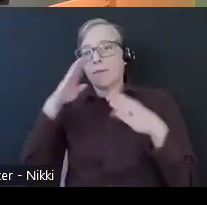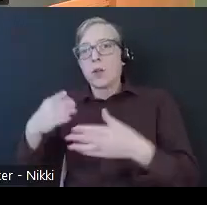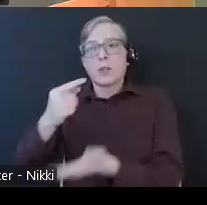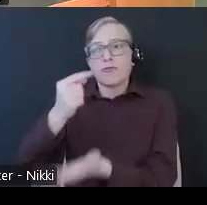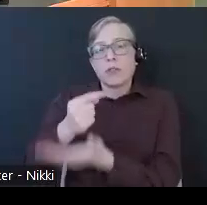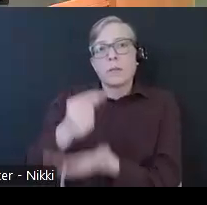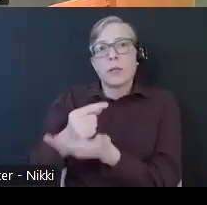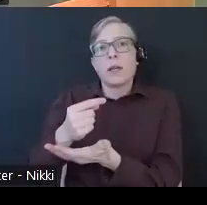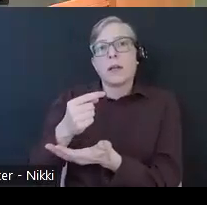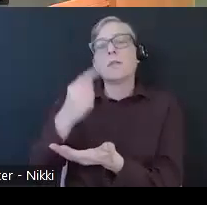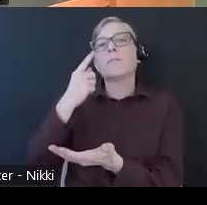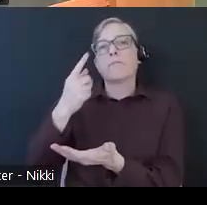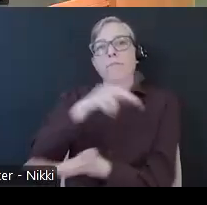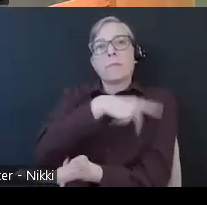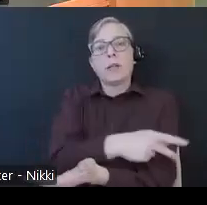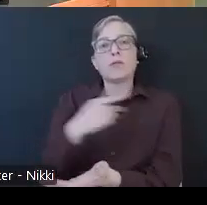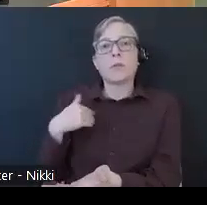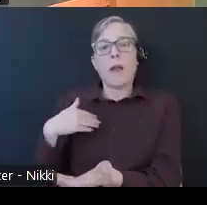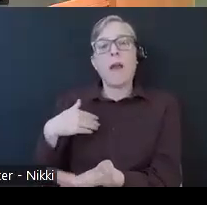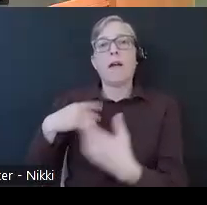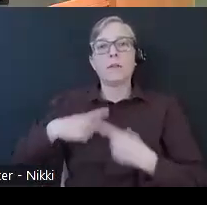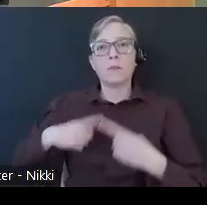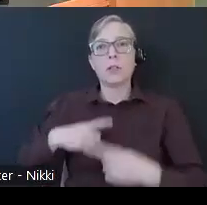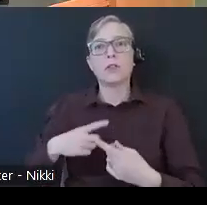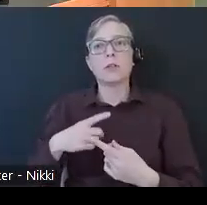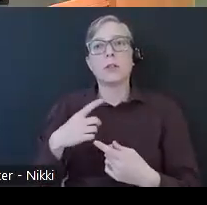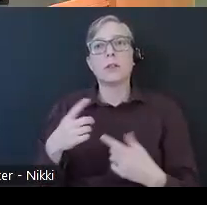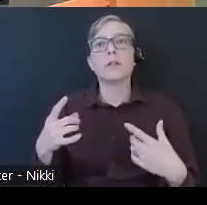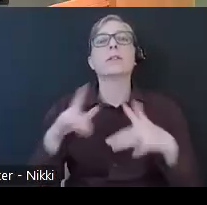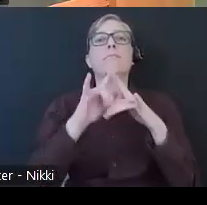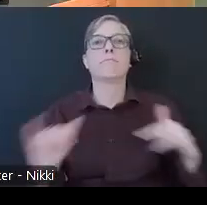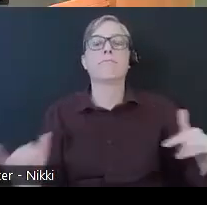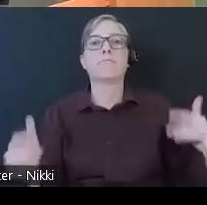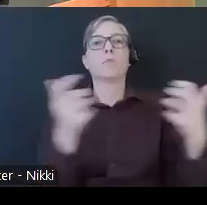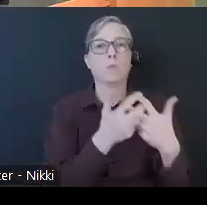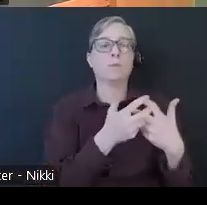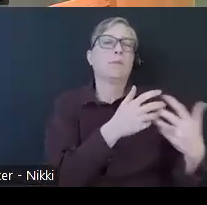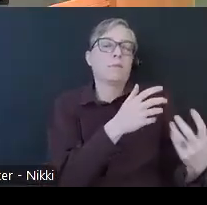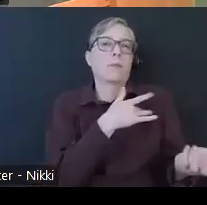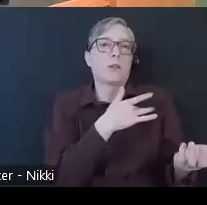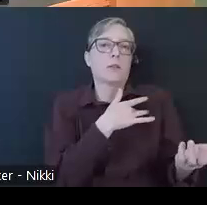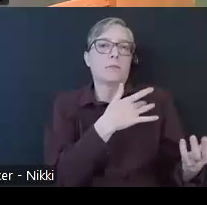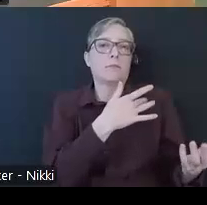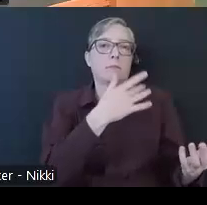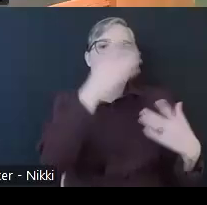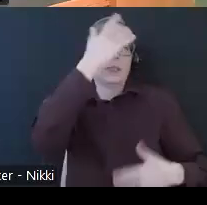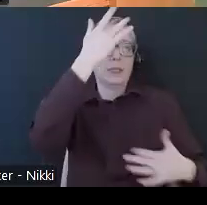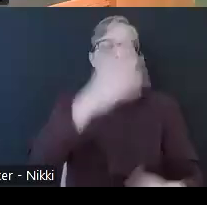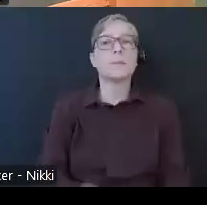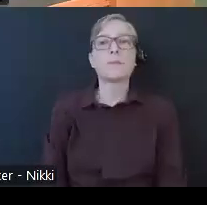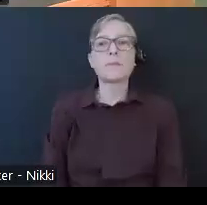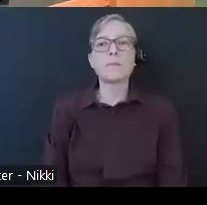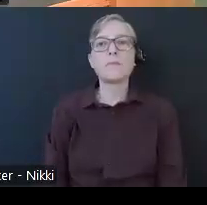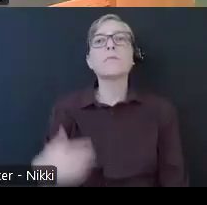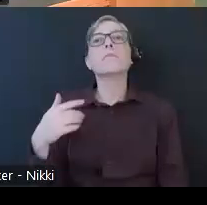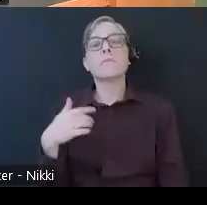asked Ben, what would he like to hear about today? What does he think the group would hear about? Second line of my research has been on collaborative care in primary